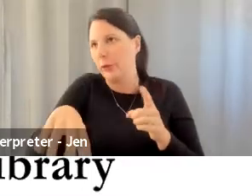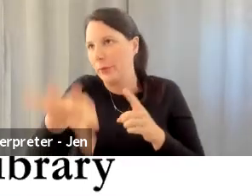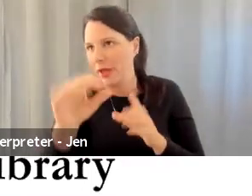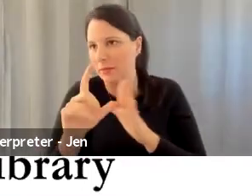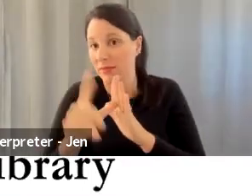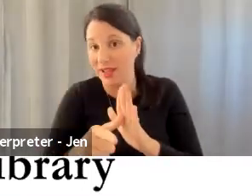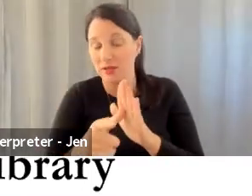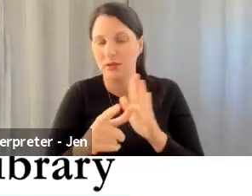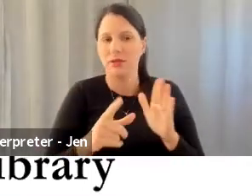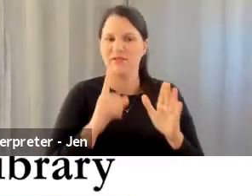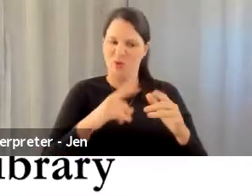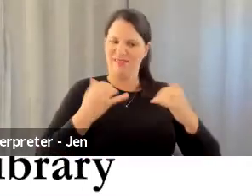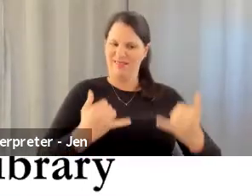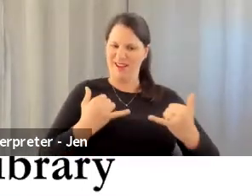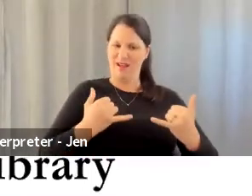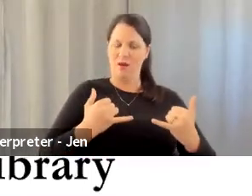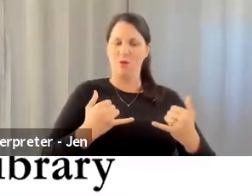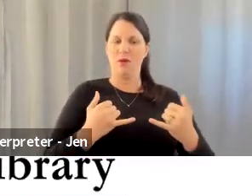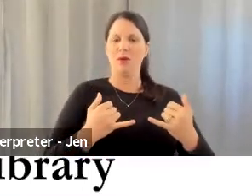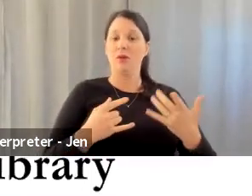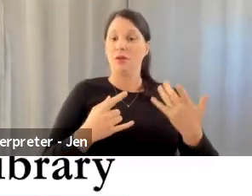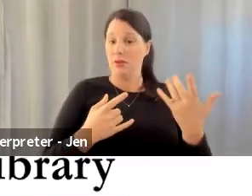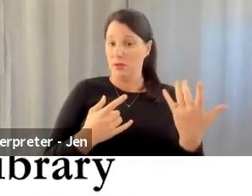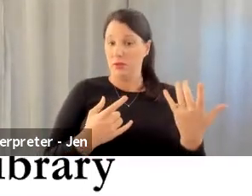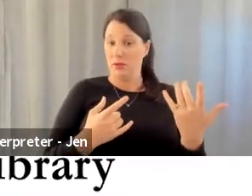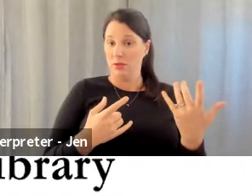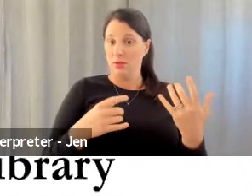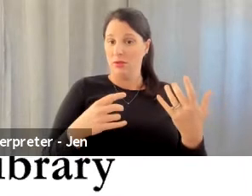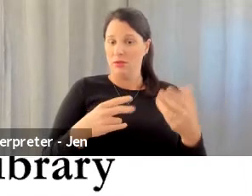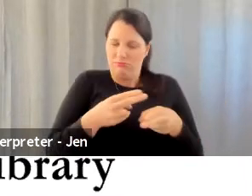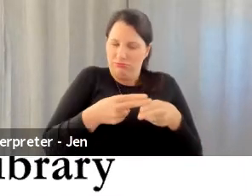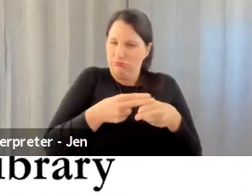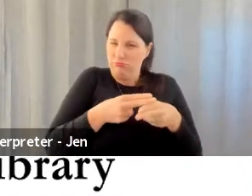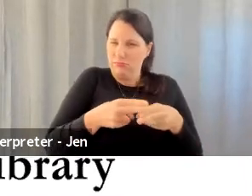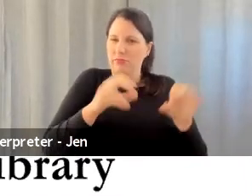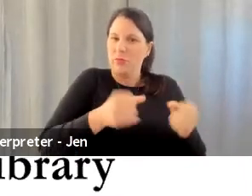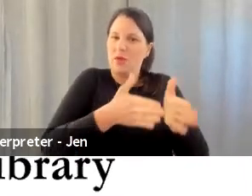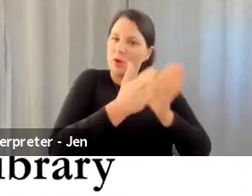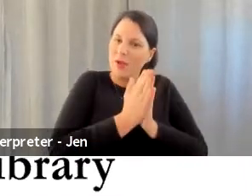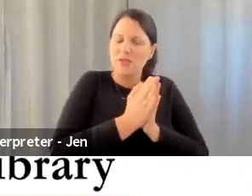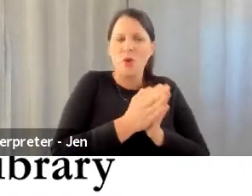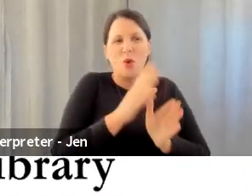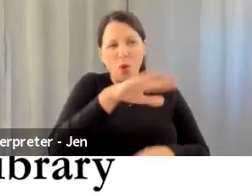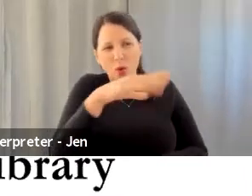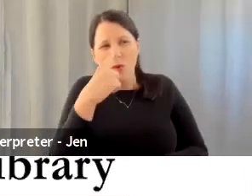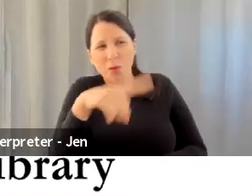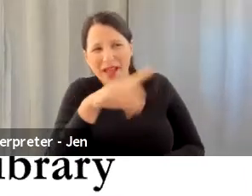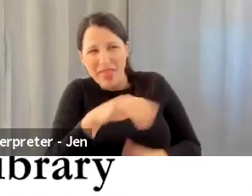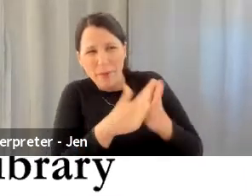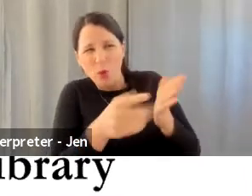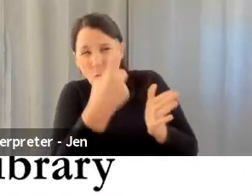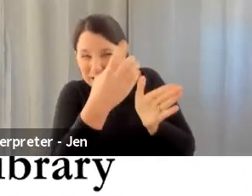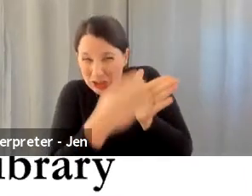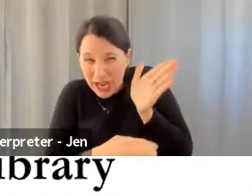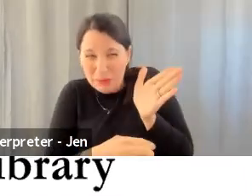from the time you can, you know, you get it shipped to your house, you can request, you know, a chapter or so from that book so you can get some reading